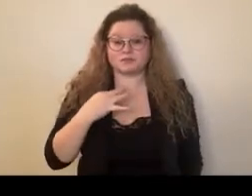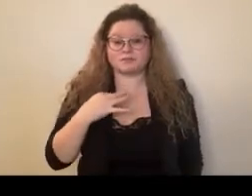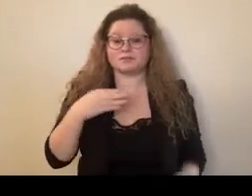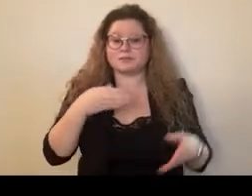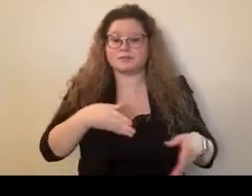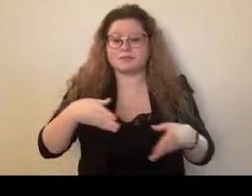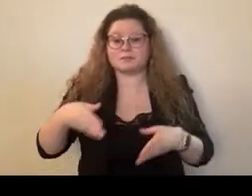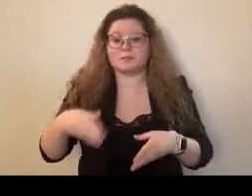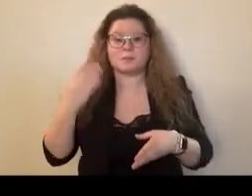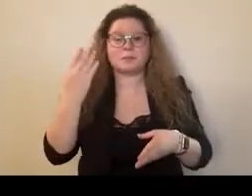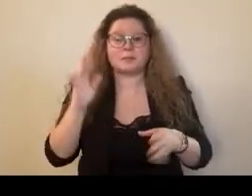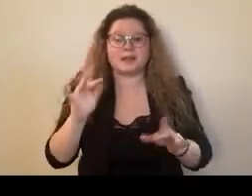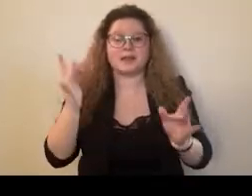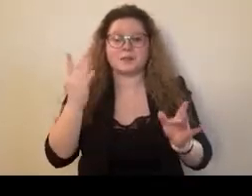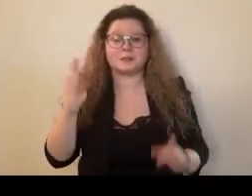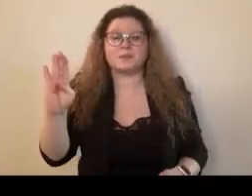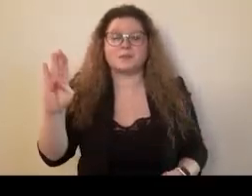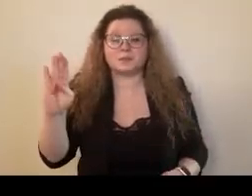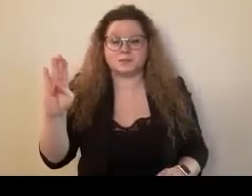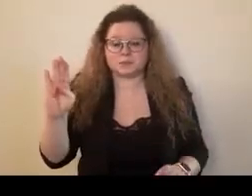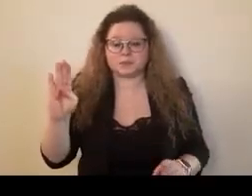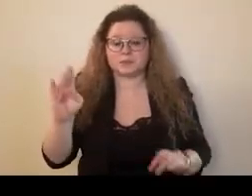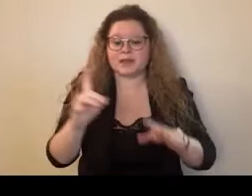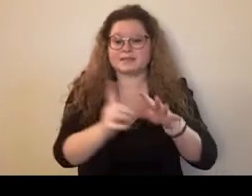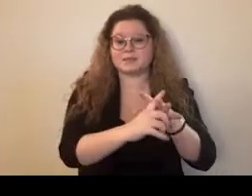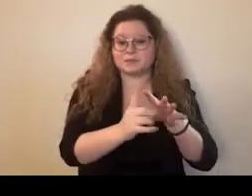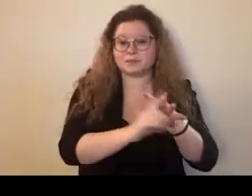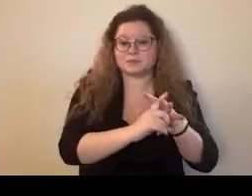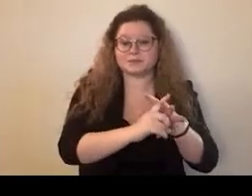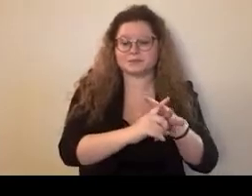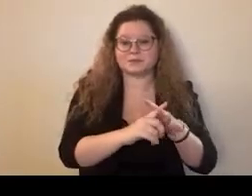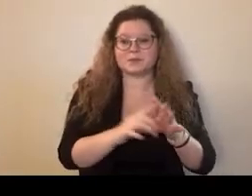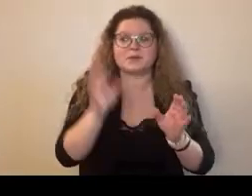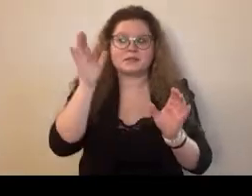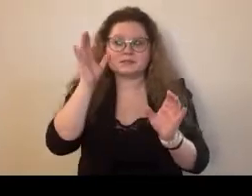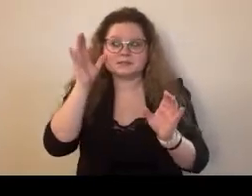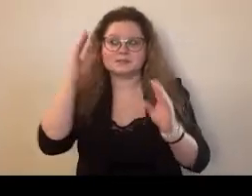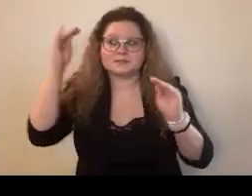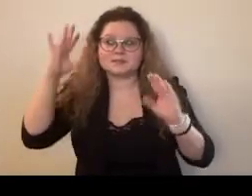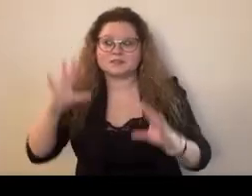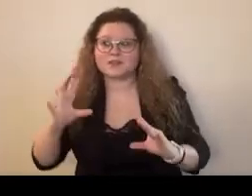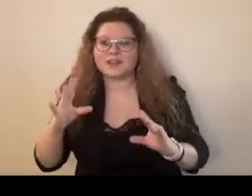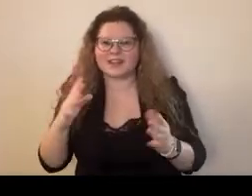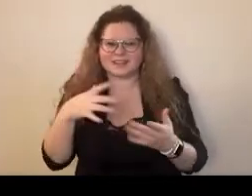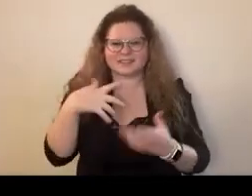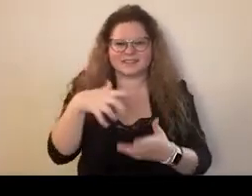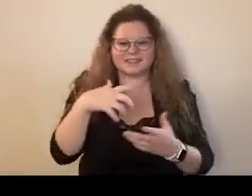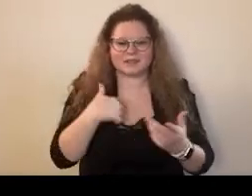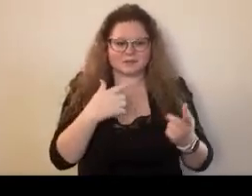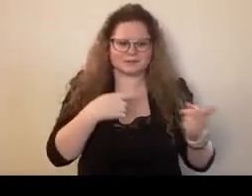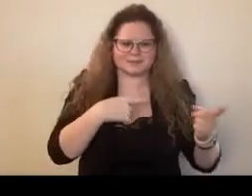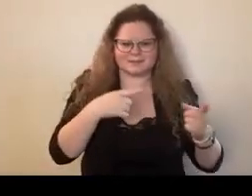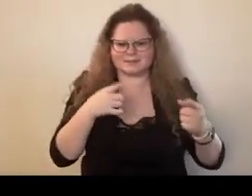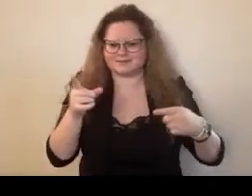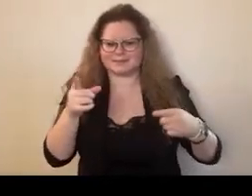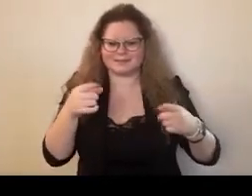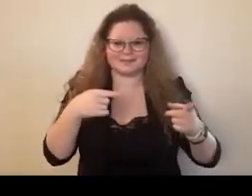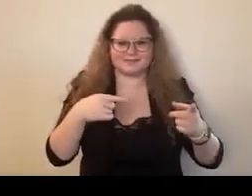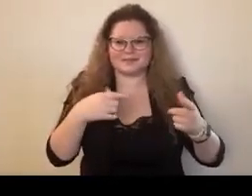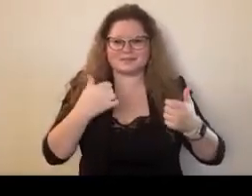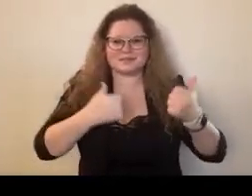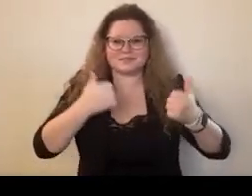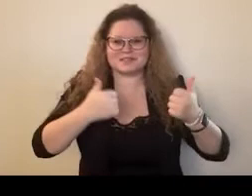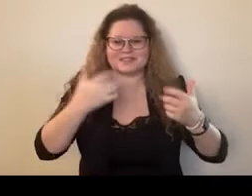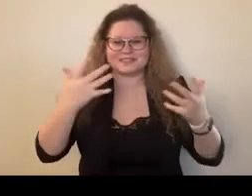sandals. They are listening to the instruction and laughing as their confusion of which way to go, left or right,